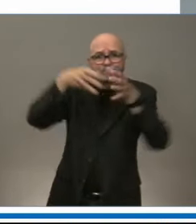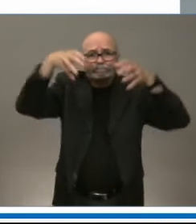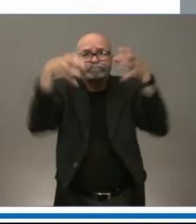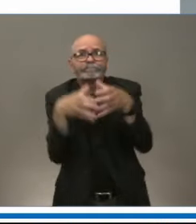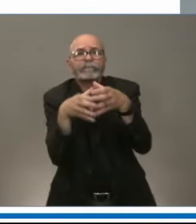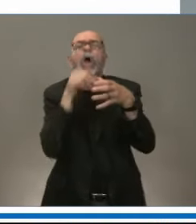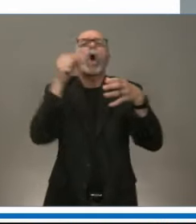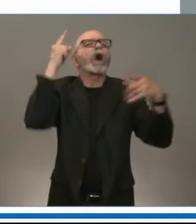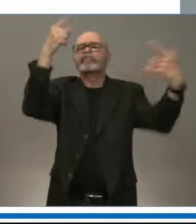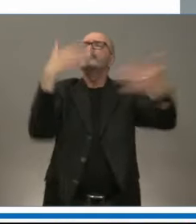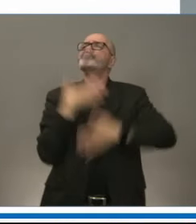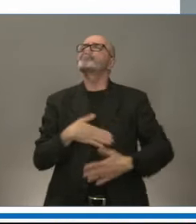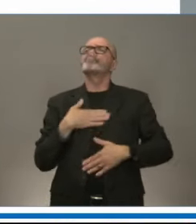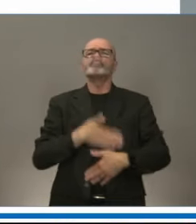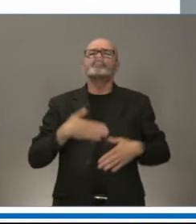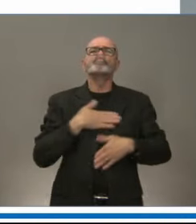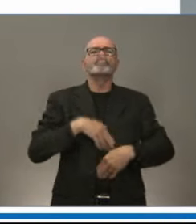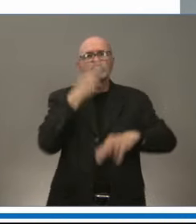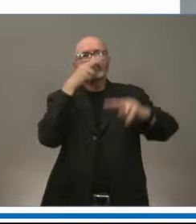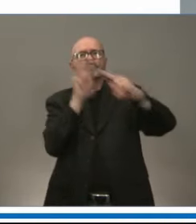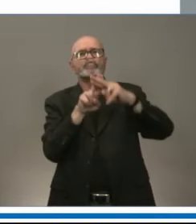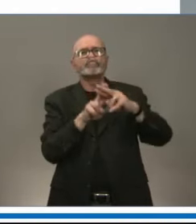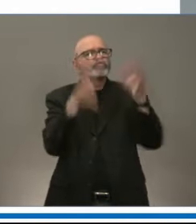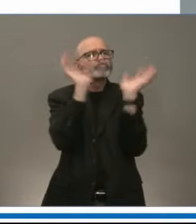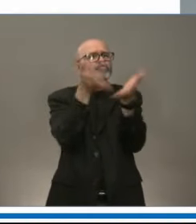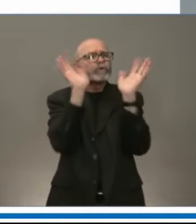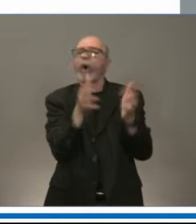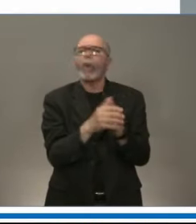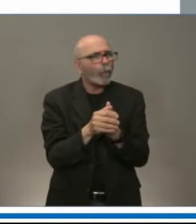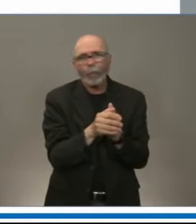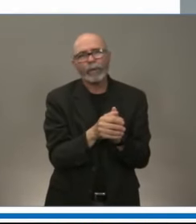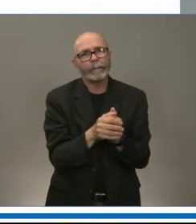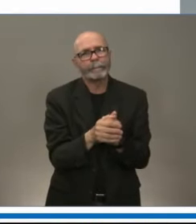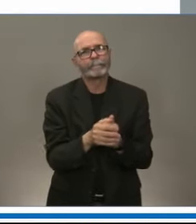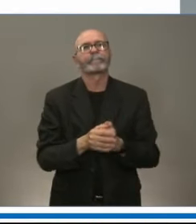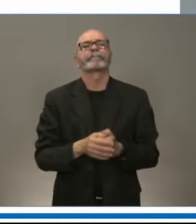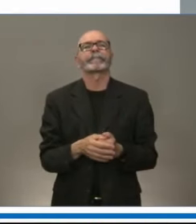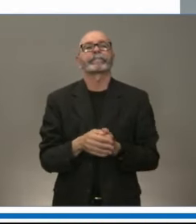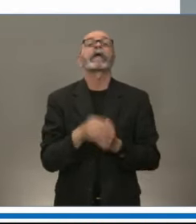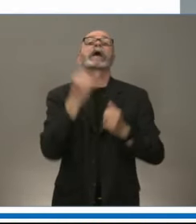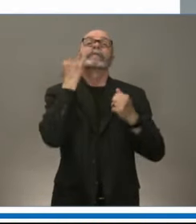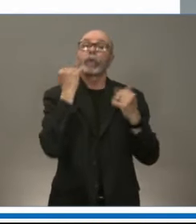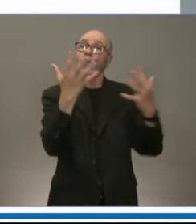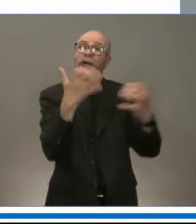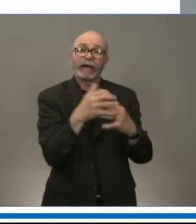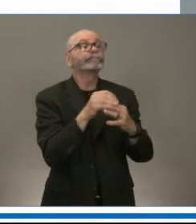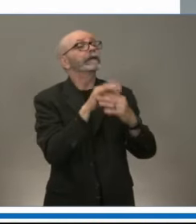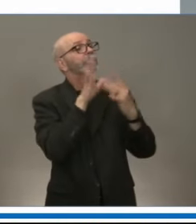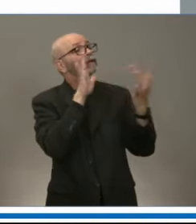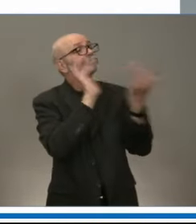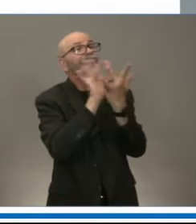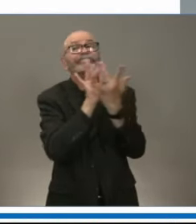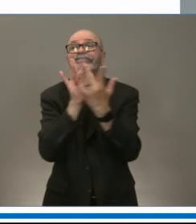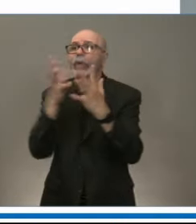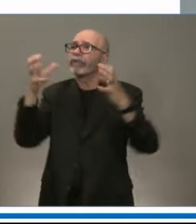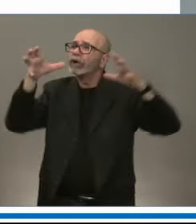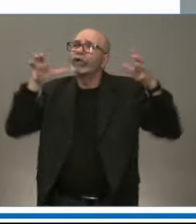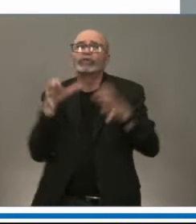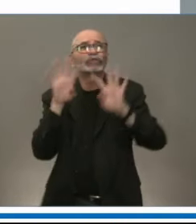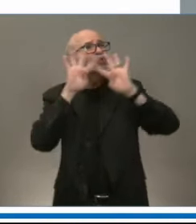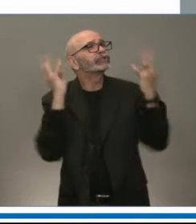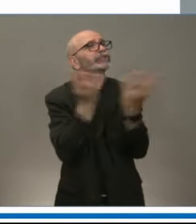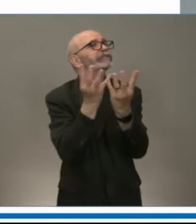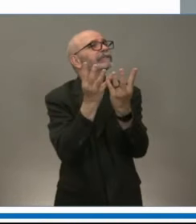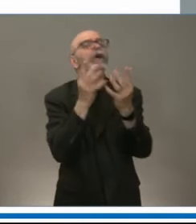get to connect with each other, absolutely, but do it virtually. Do it by the telephone. An old-fashioned way of writing letters, all sorts of